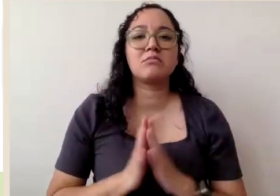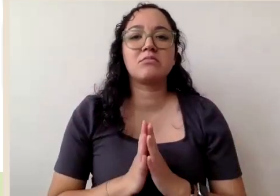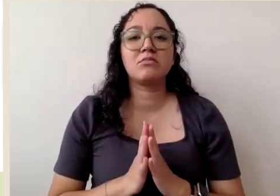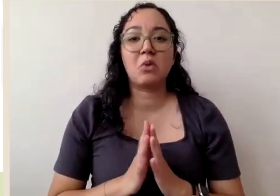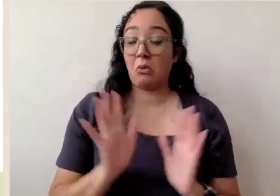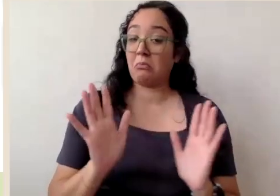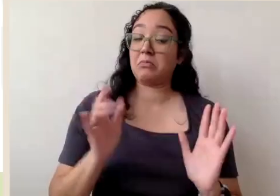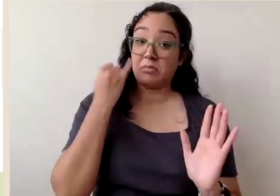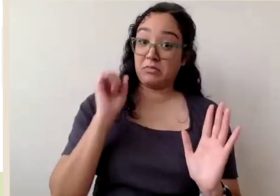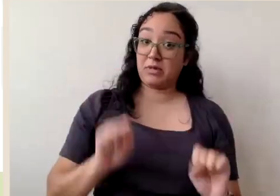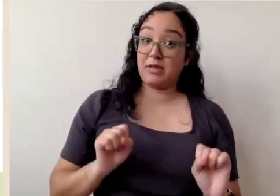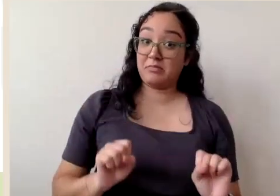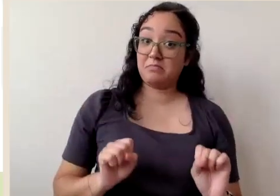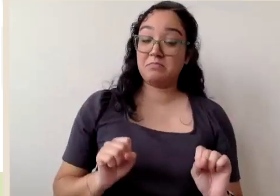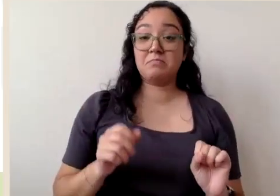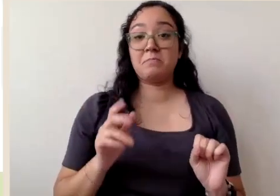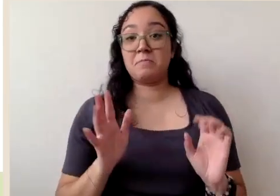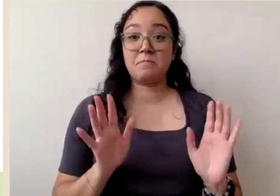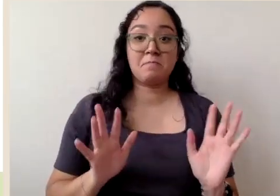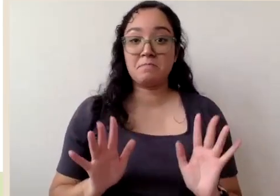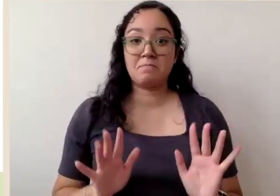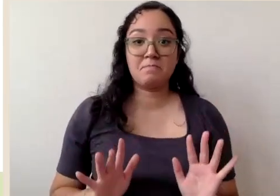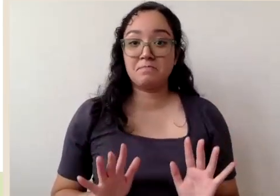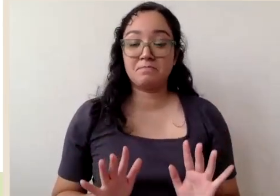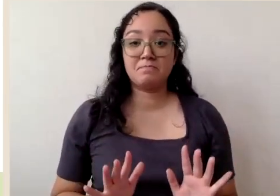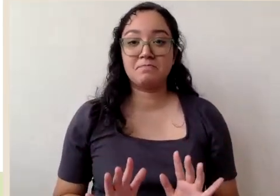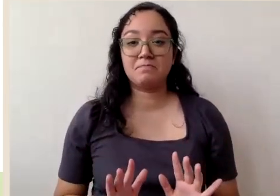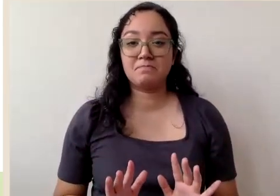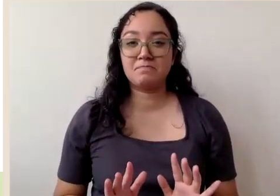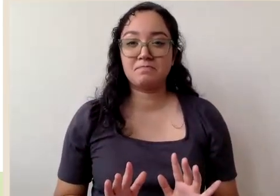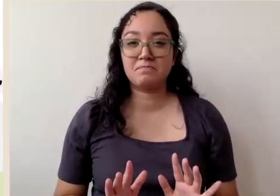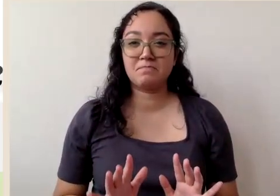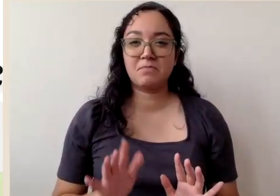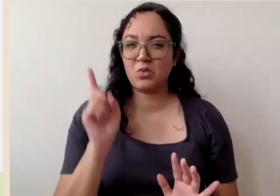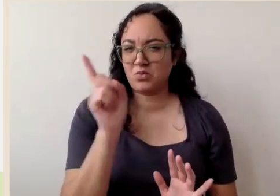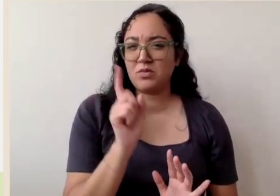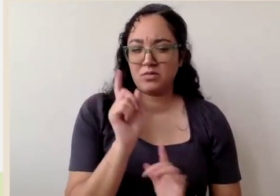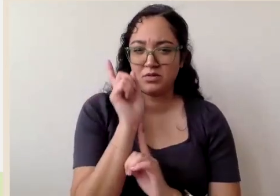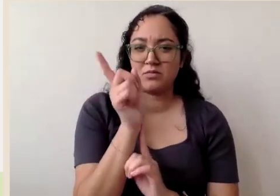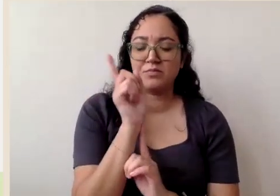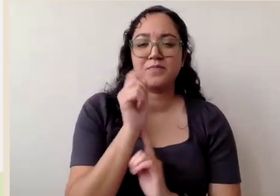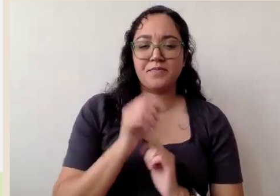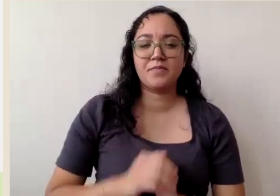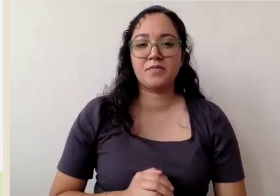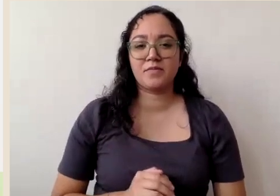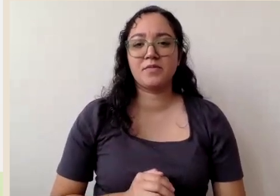Oh, if I can, I'm just going to go into, bear with me one moment.